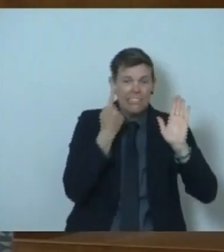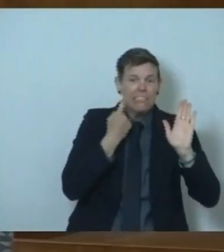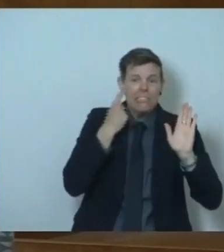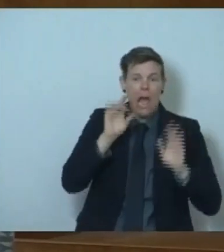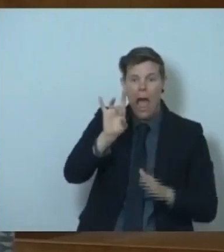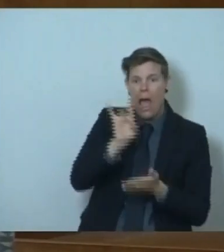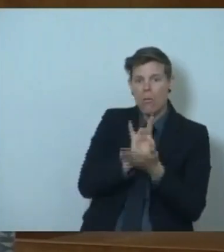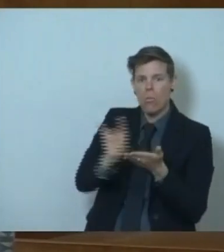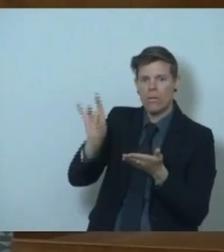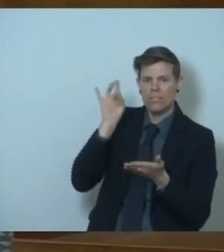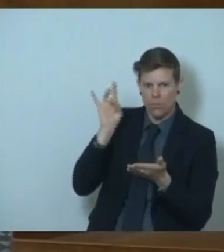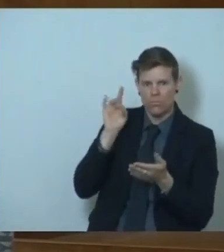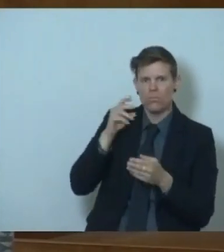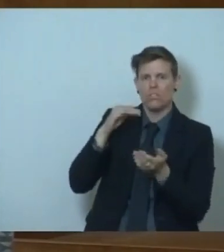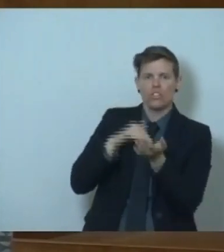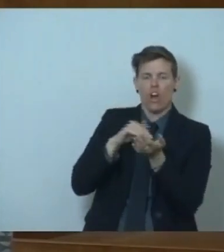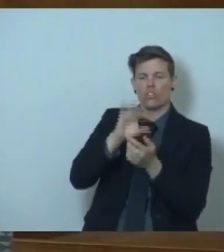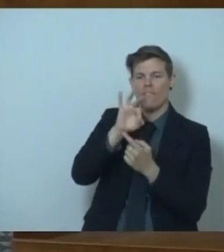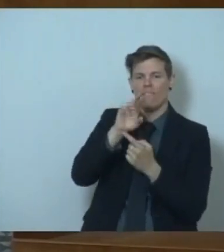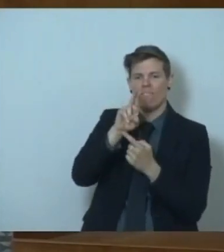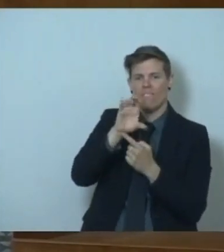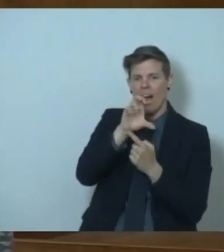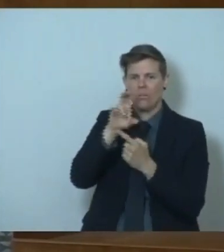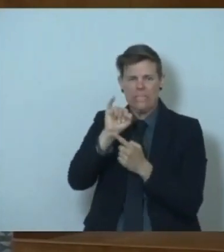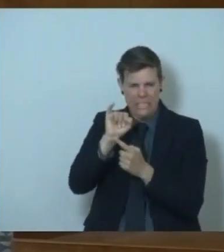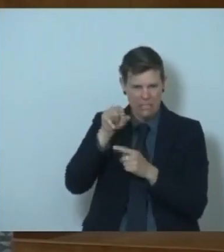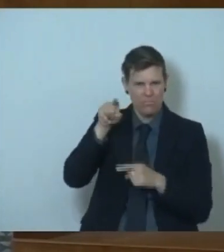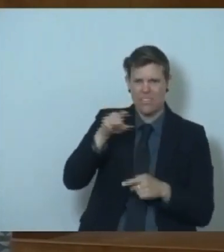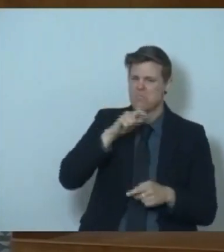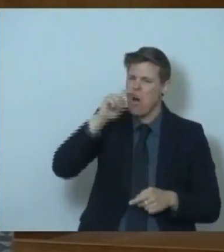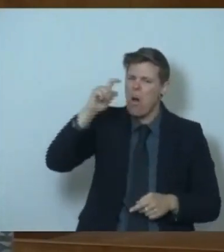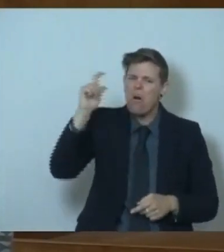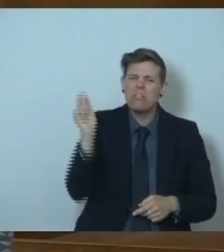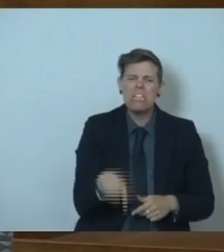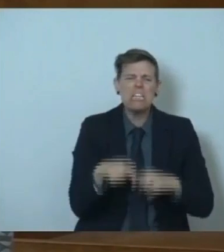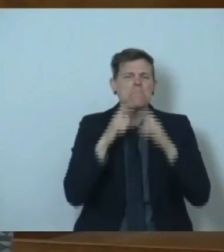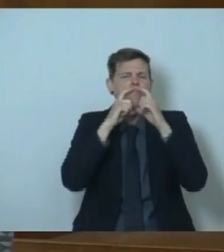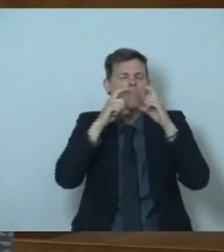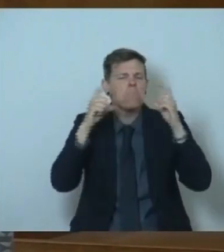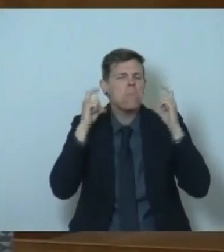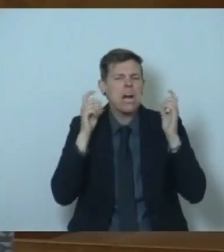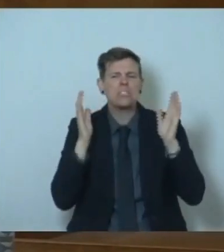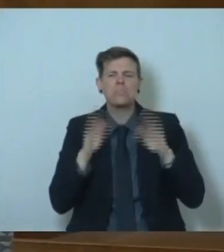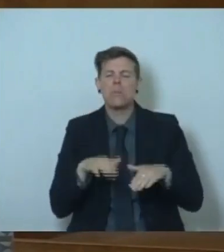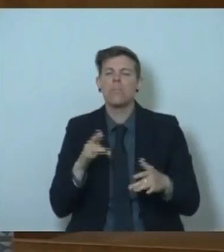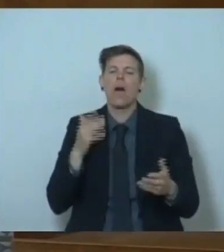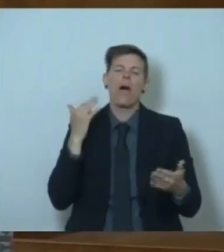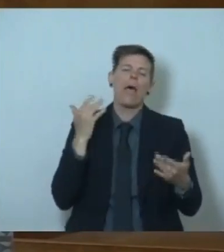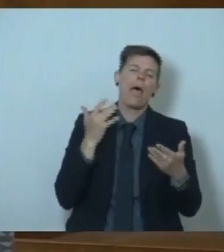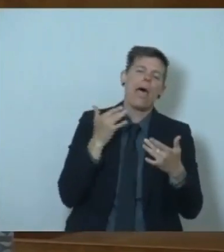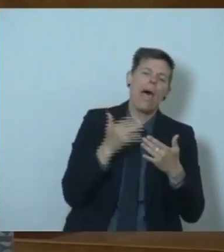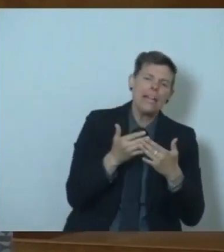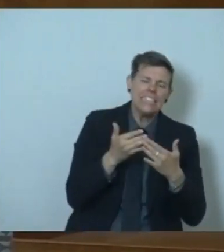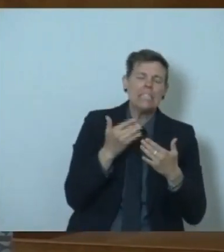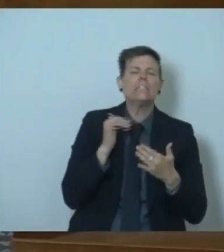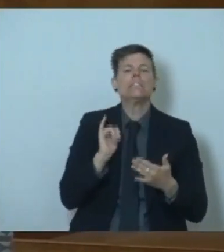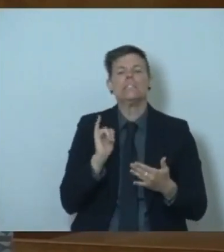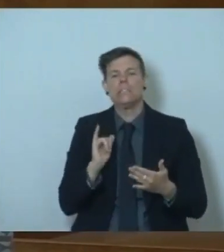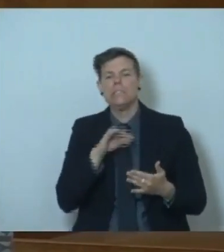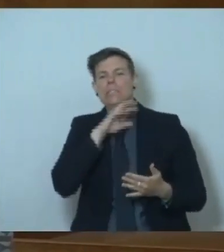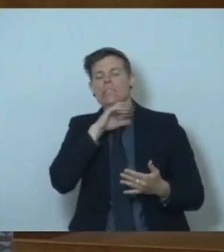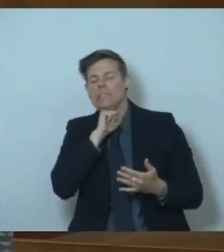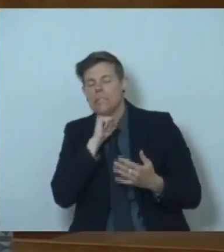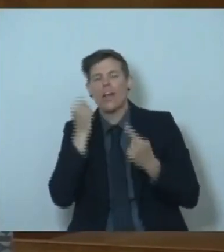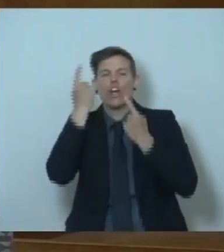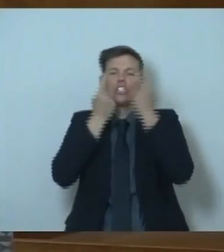we said, you ought to really consider wearing a mask, and then last week we said, you really should, it's an order that you wear a mask,